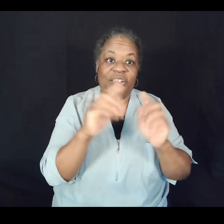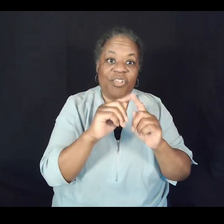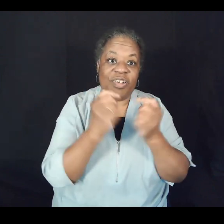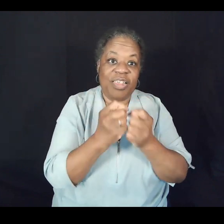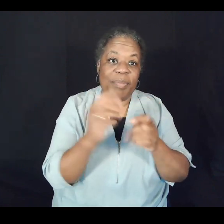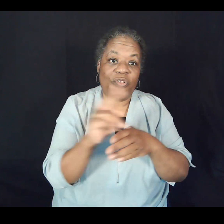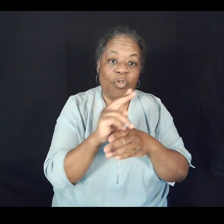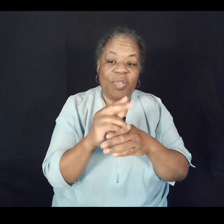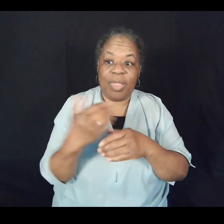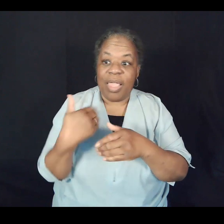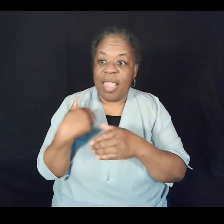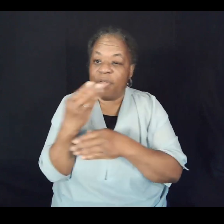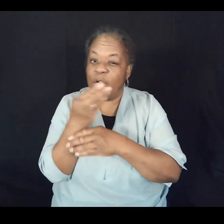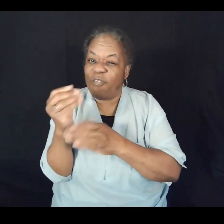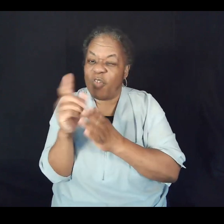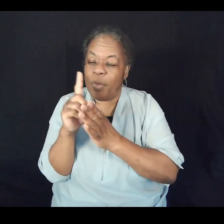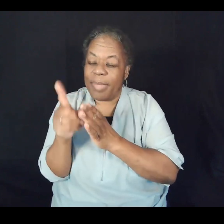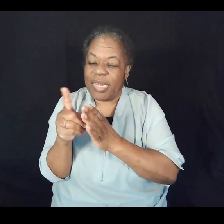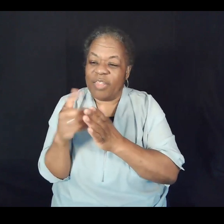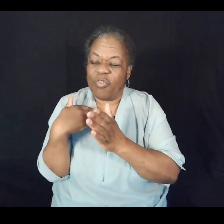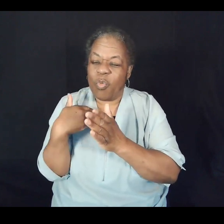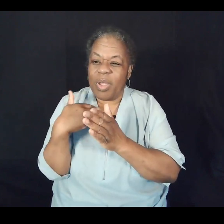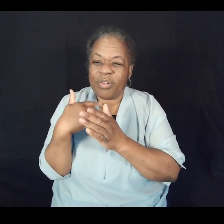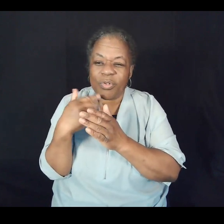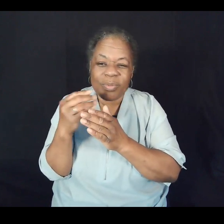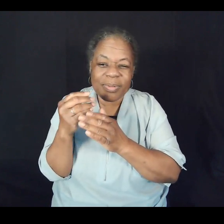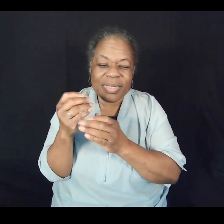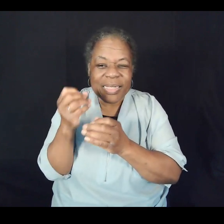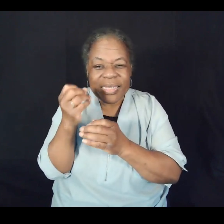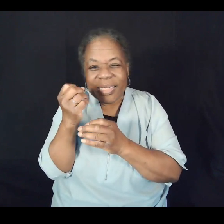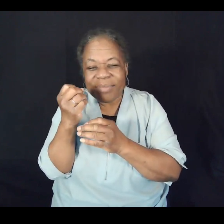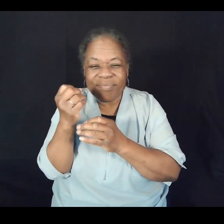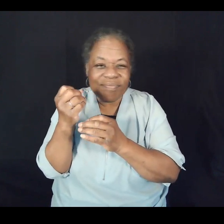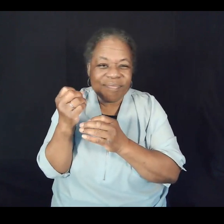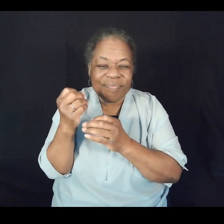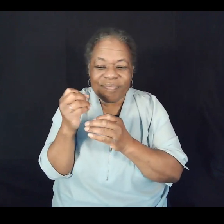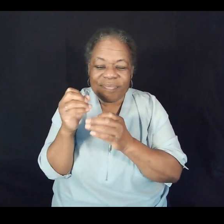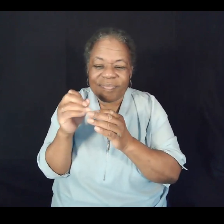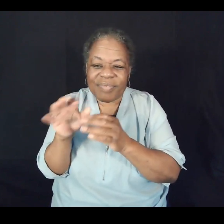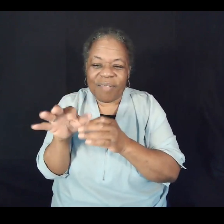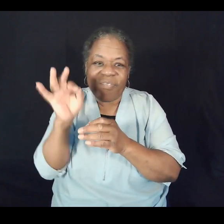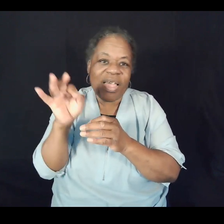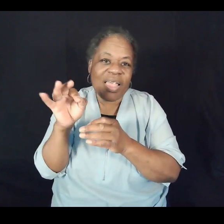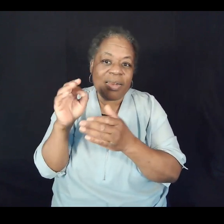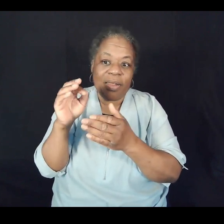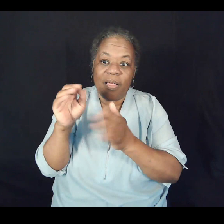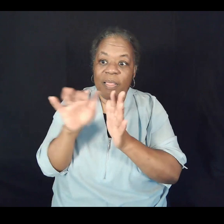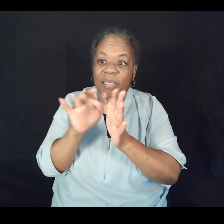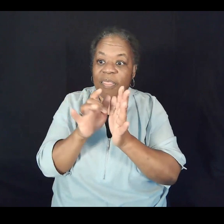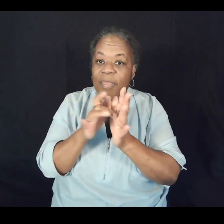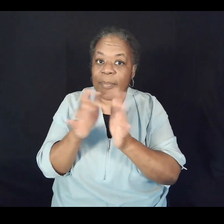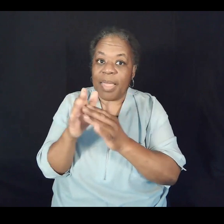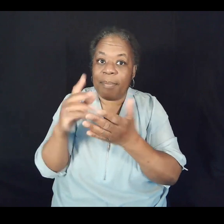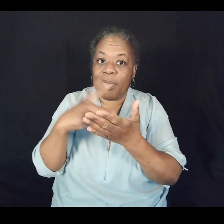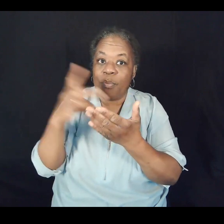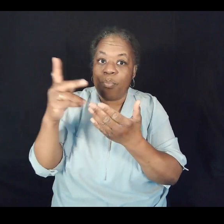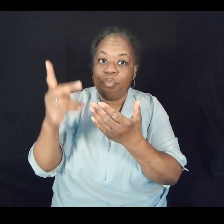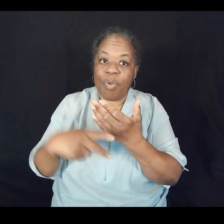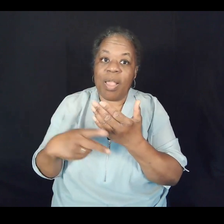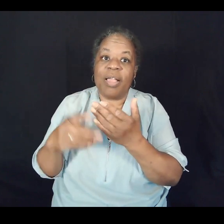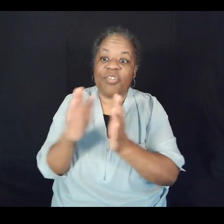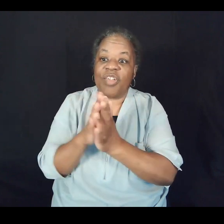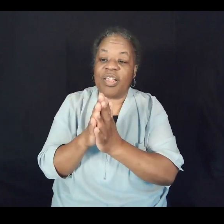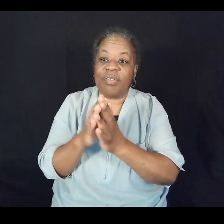minutes and you just want to dip your toes here, I'd like to encourage you to check out the Bible Project videos. There's two 10-minute